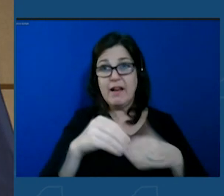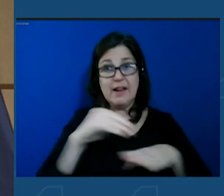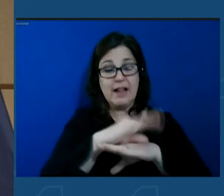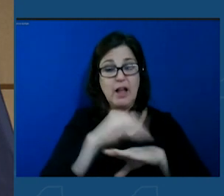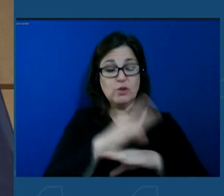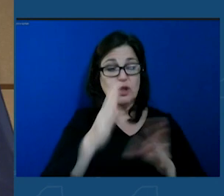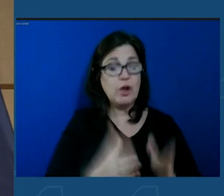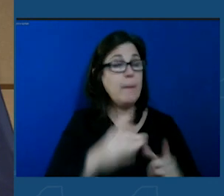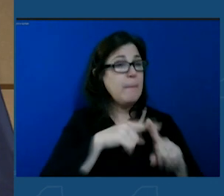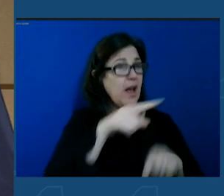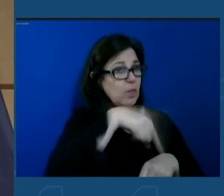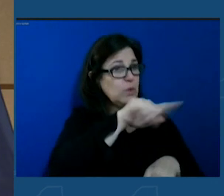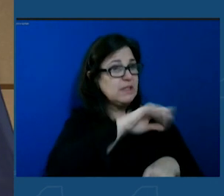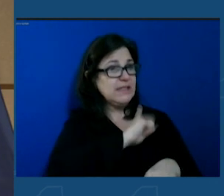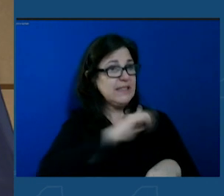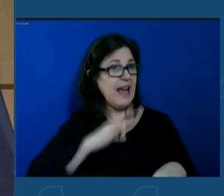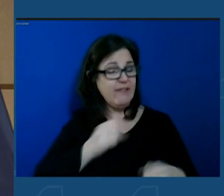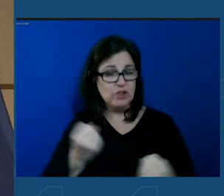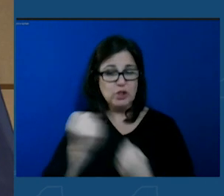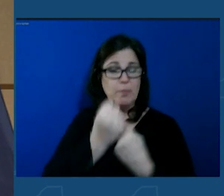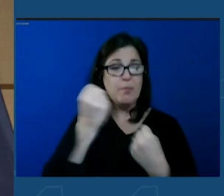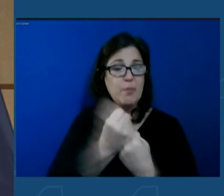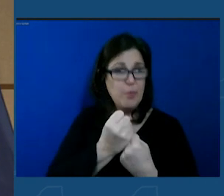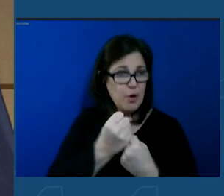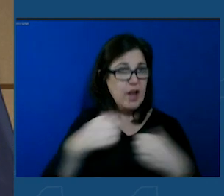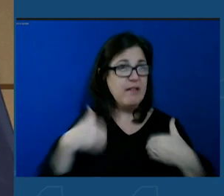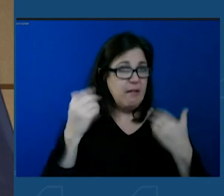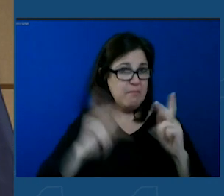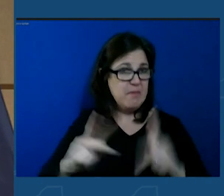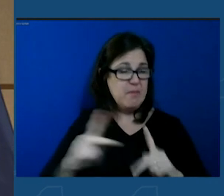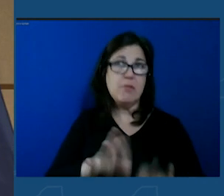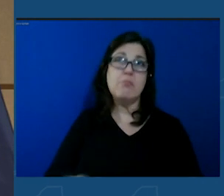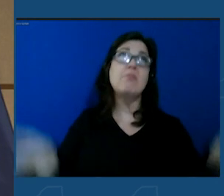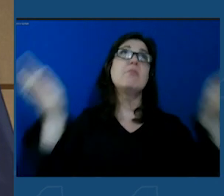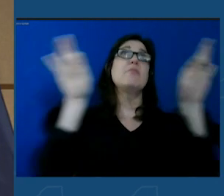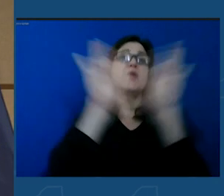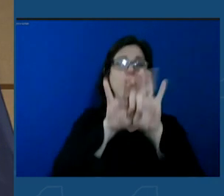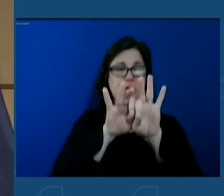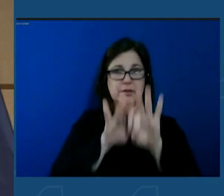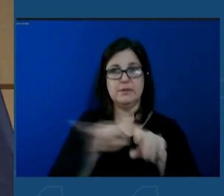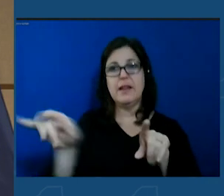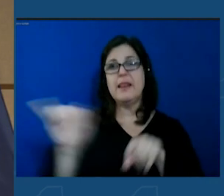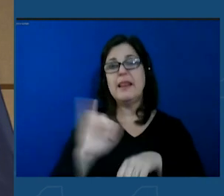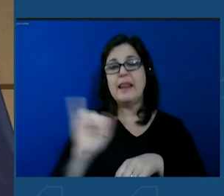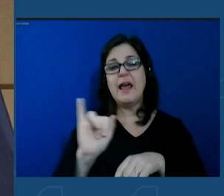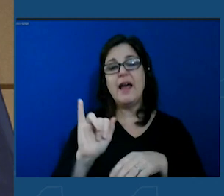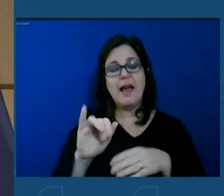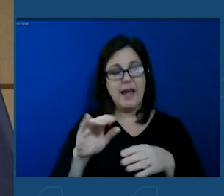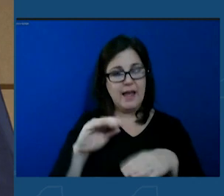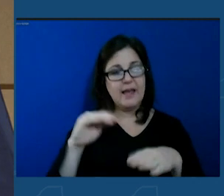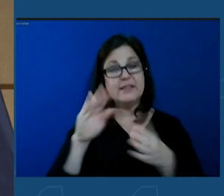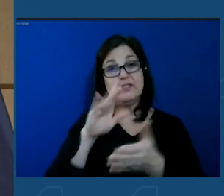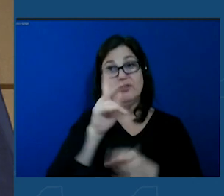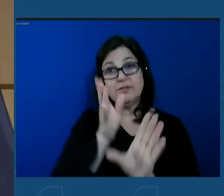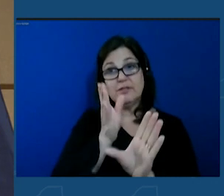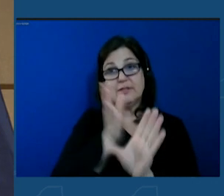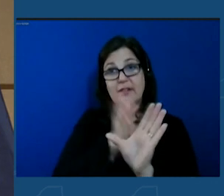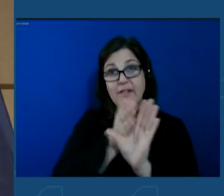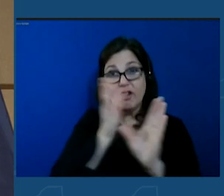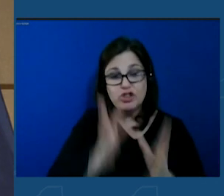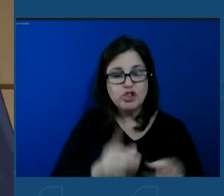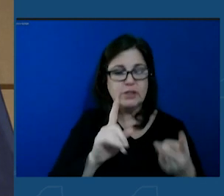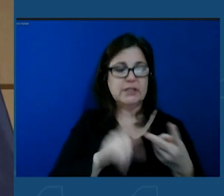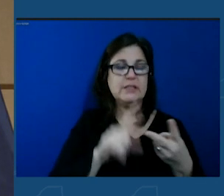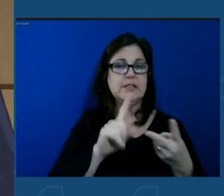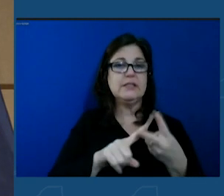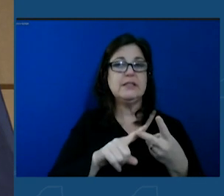important. Staff like mental health providers, school psychologists, teachers, caseworkers,